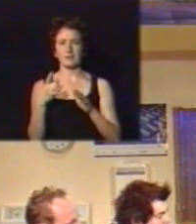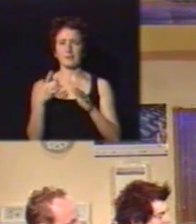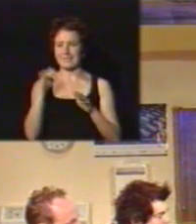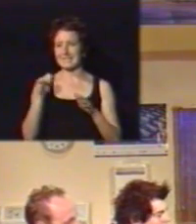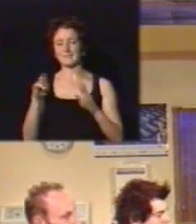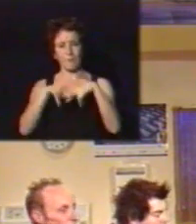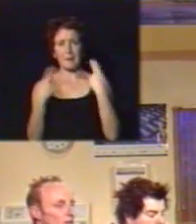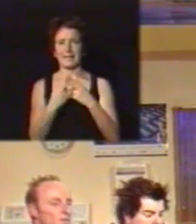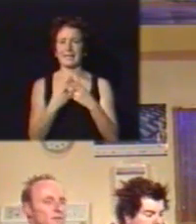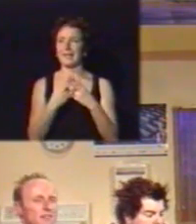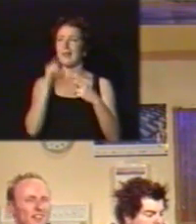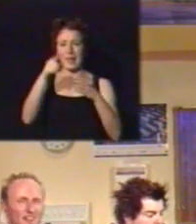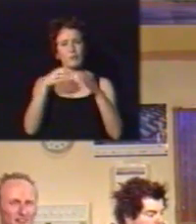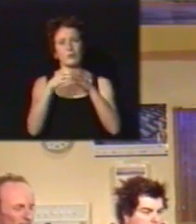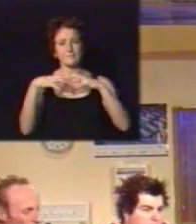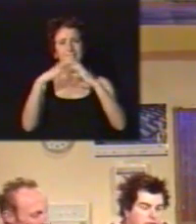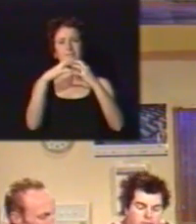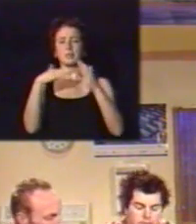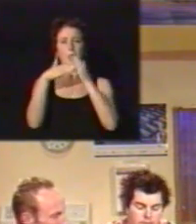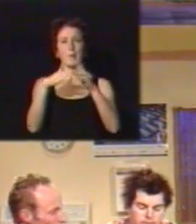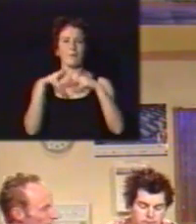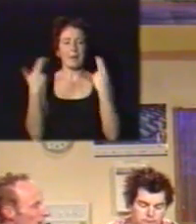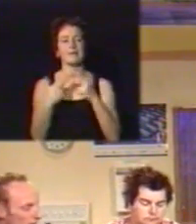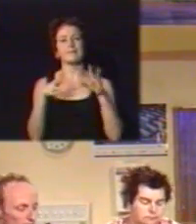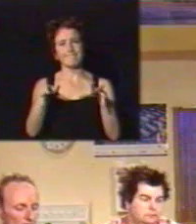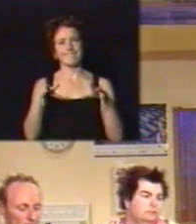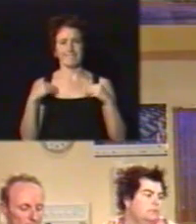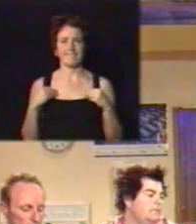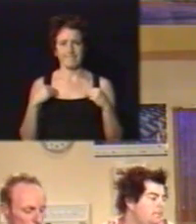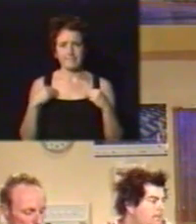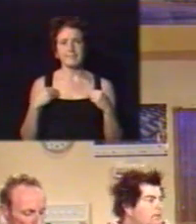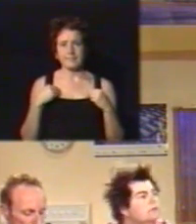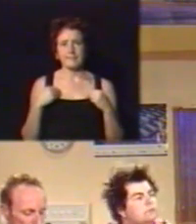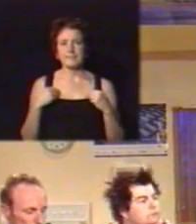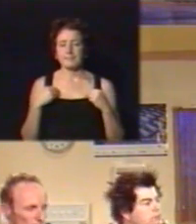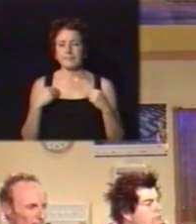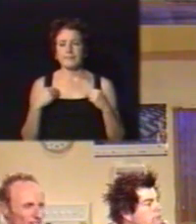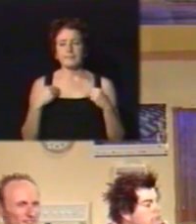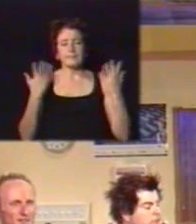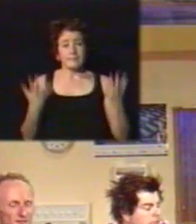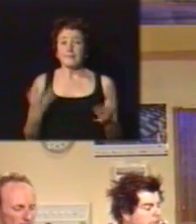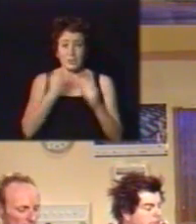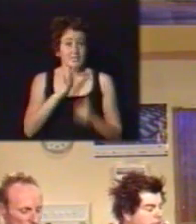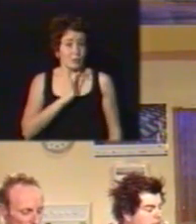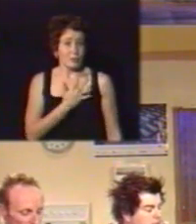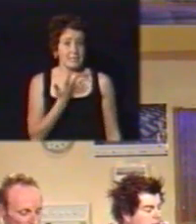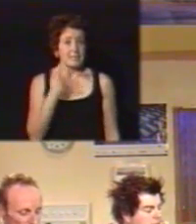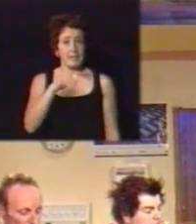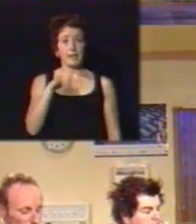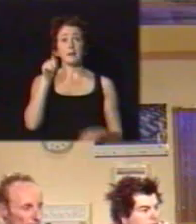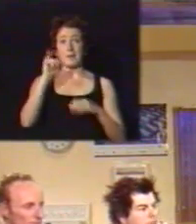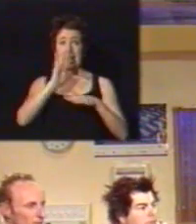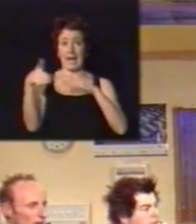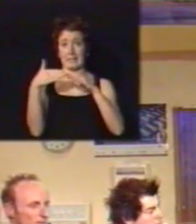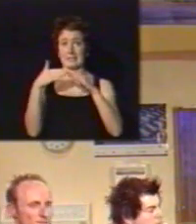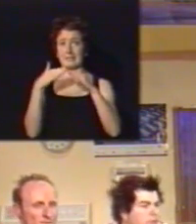this. There are ways that... All right, okay, this is a really interesting subject, so we're going to pan the rest of that last segment. We're going to come back in